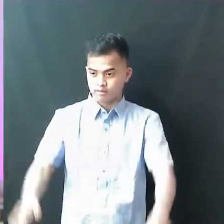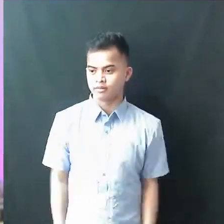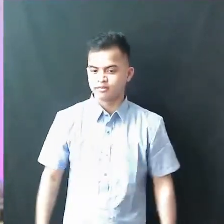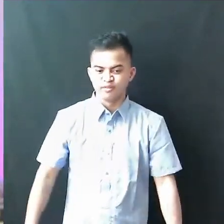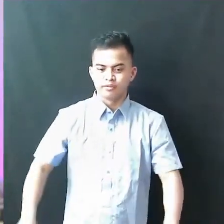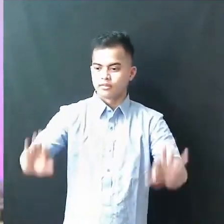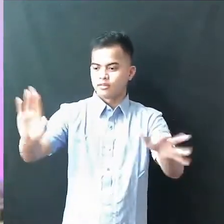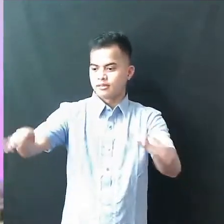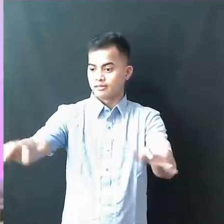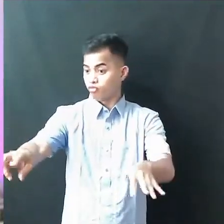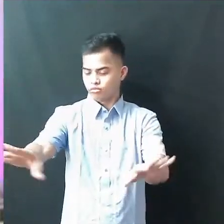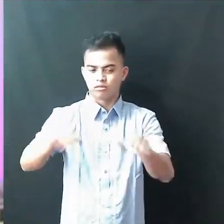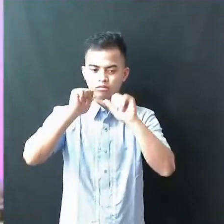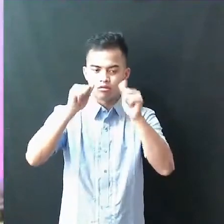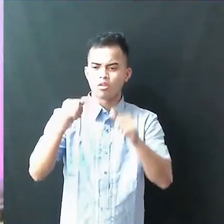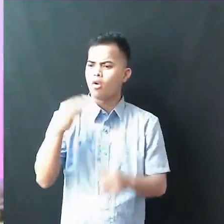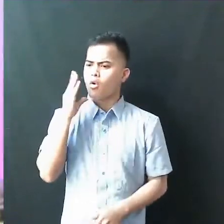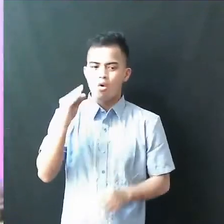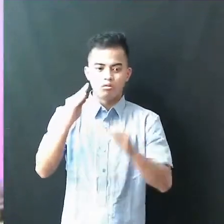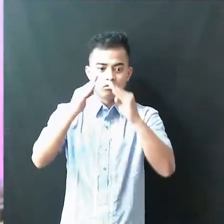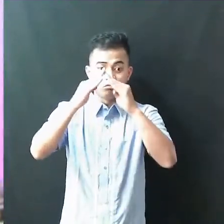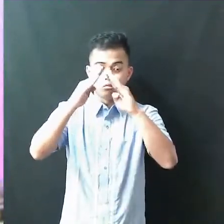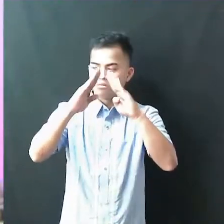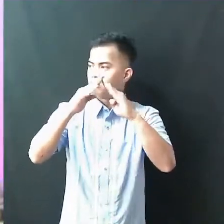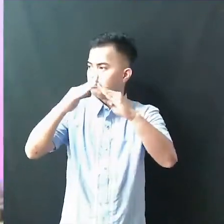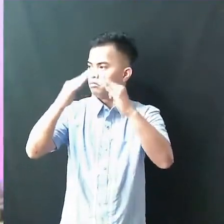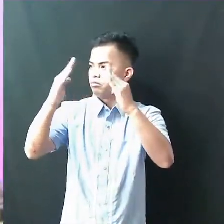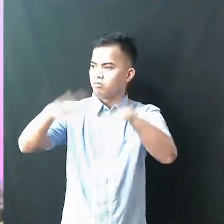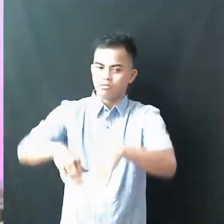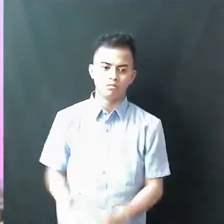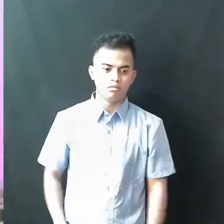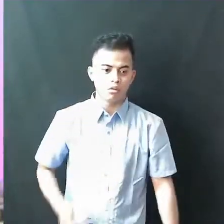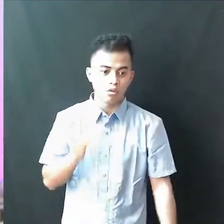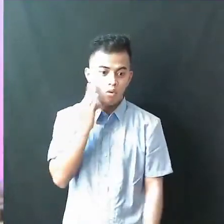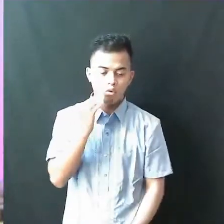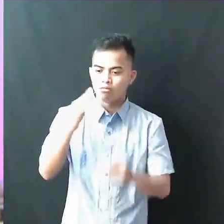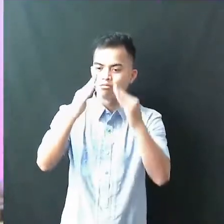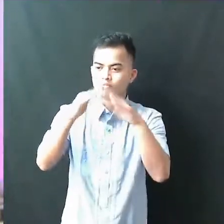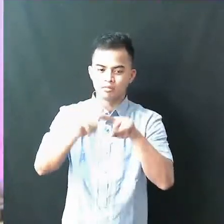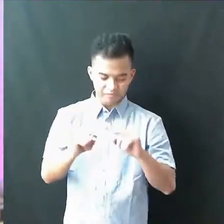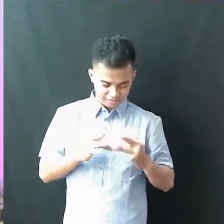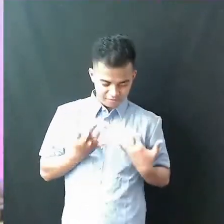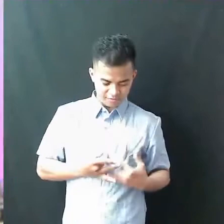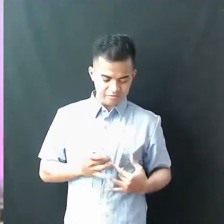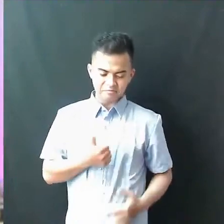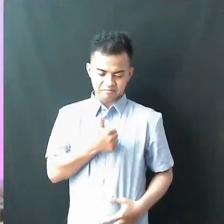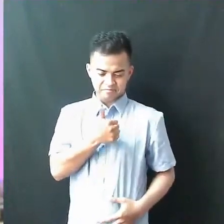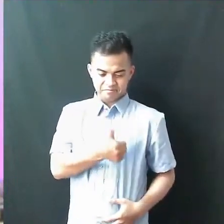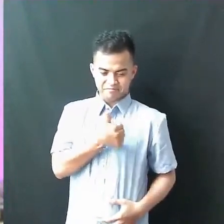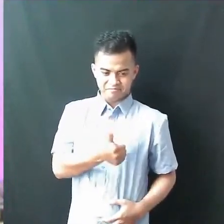is really messed up right now? It's really messed up. Pero ang imong kasing-kasing dili mess up,